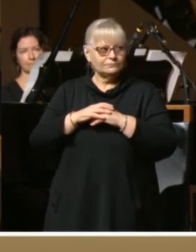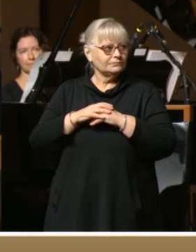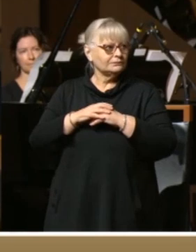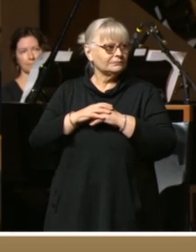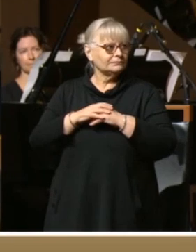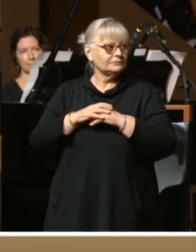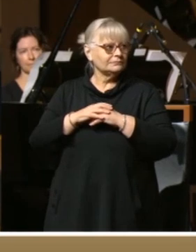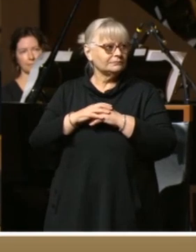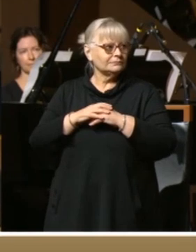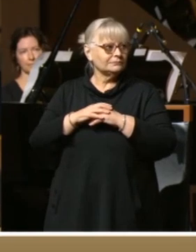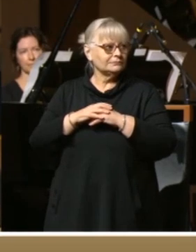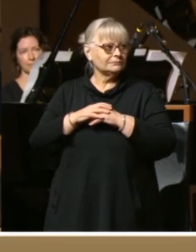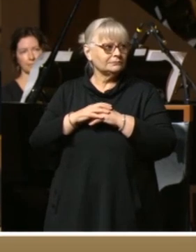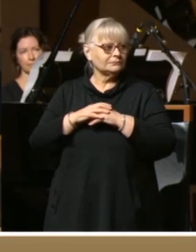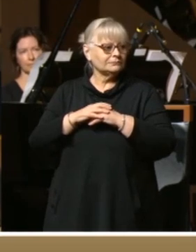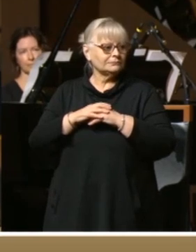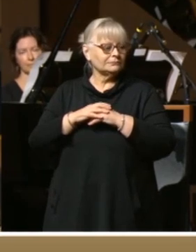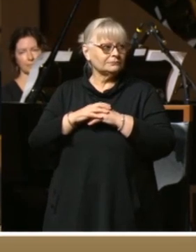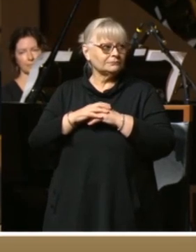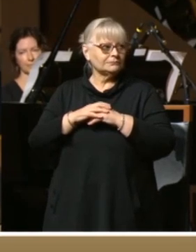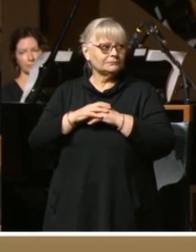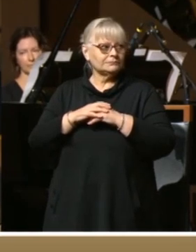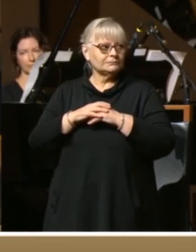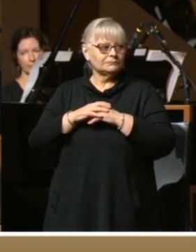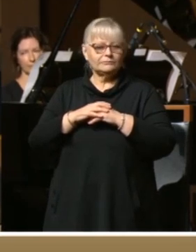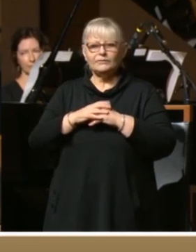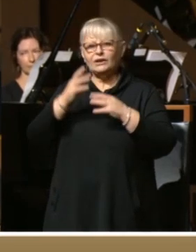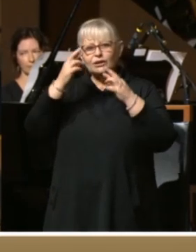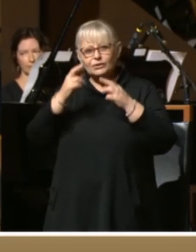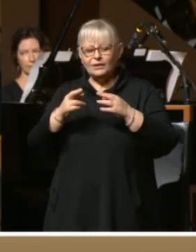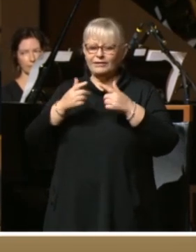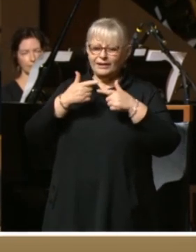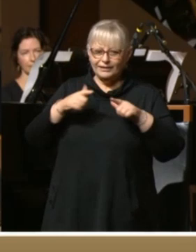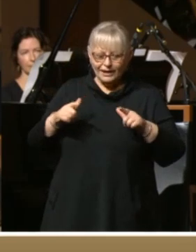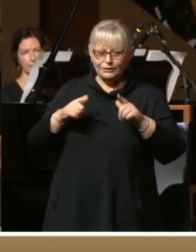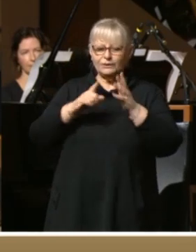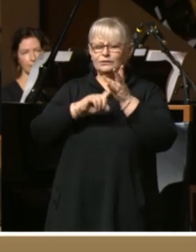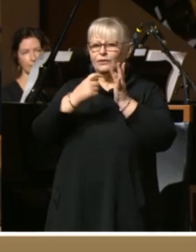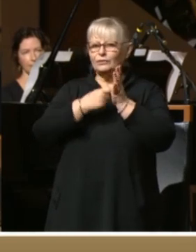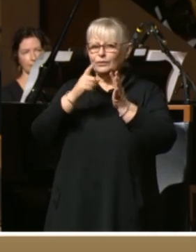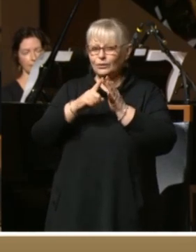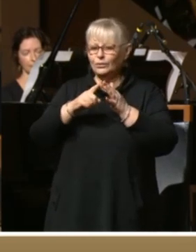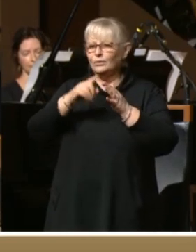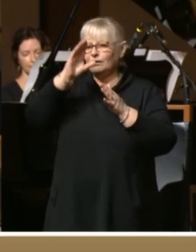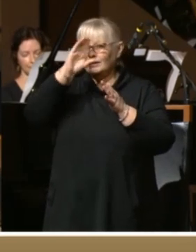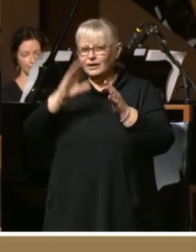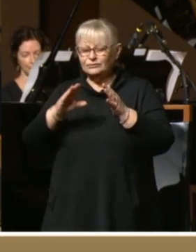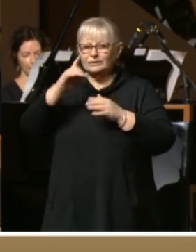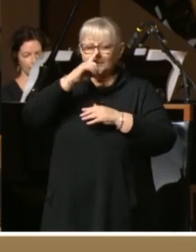country. Injamara Bala Boya Niyang Nurumbangu Bagarigan, respecting language, law, people and country. I'd like to acknowledge my